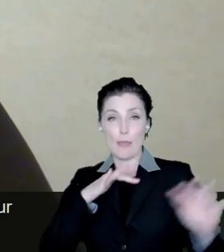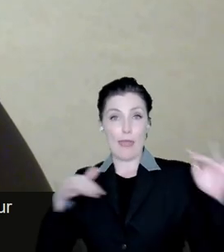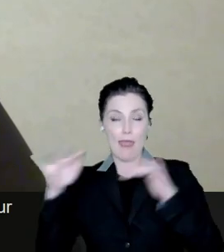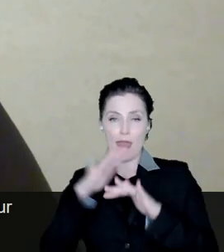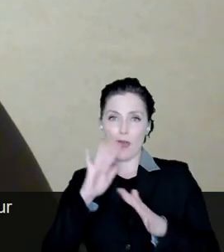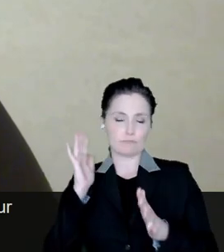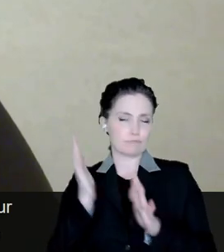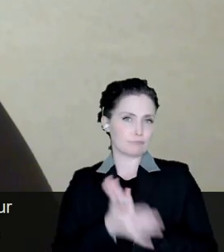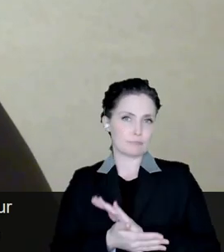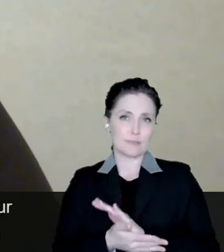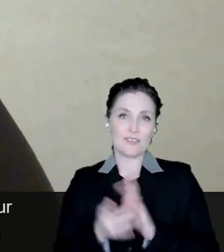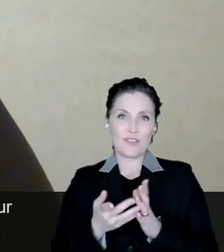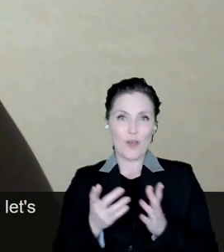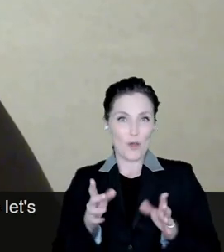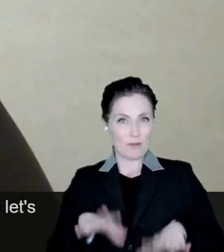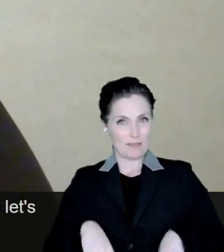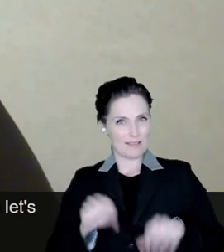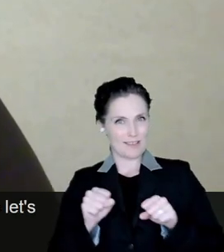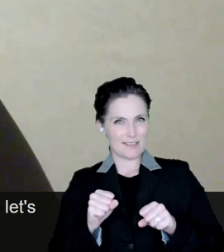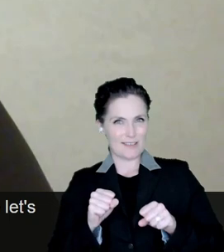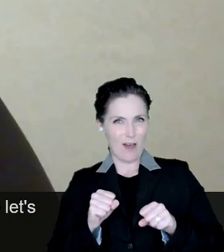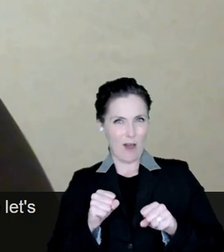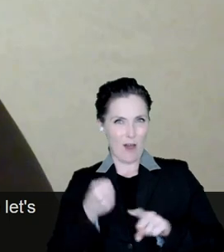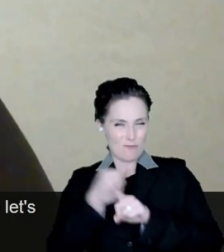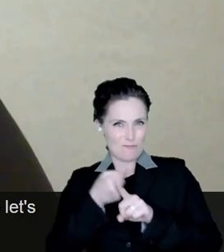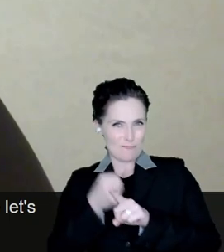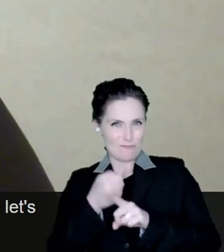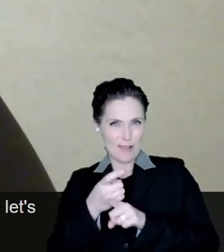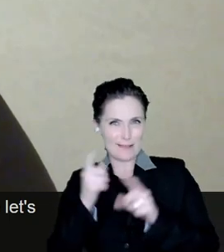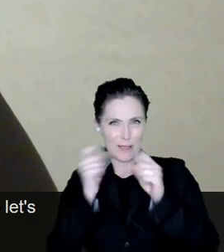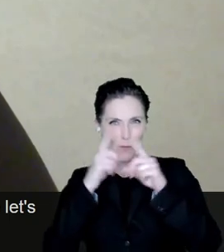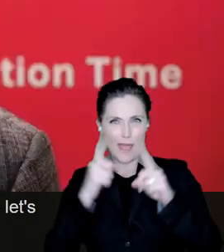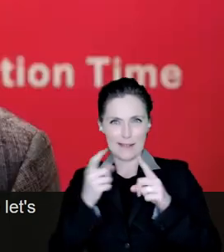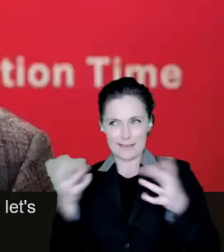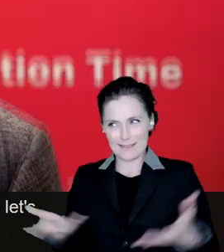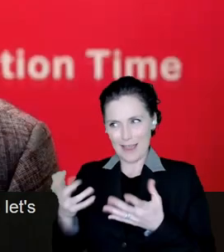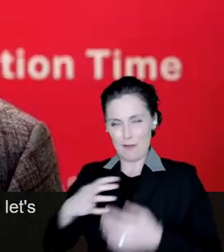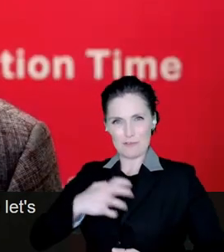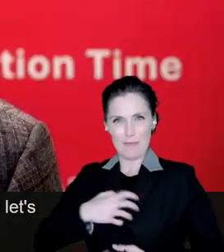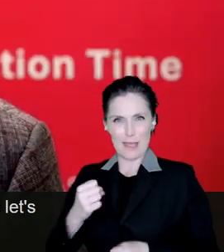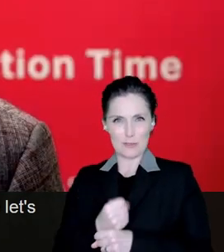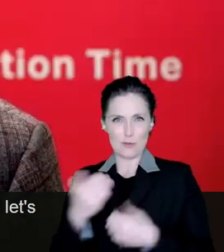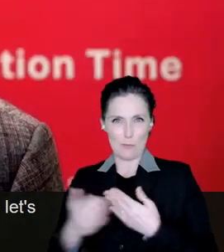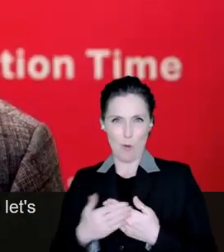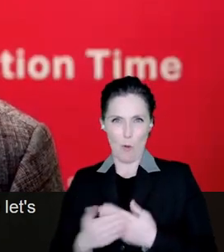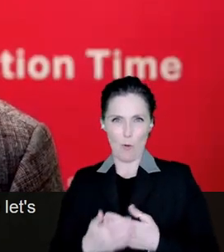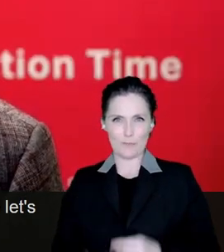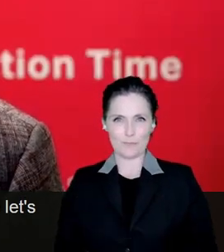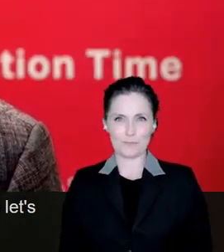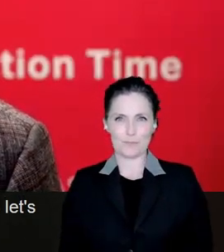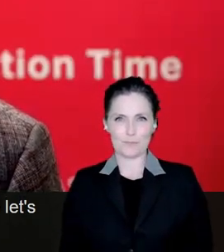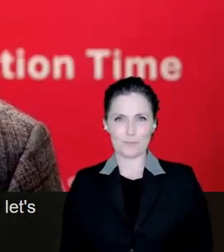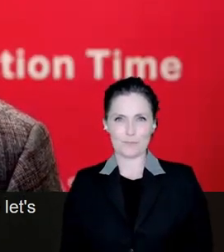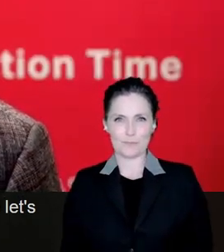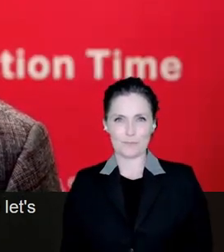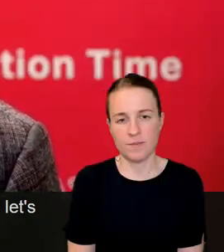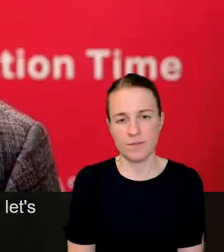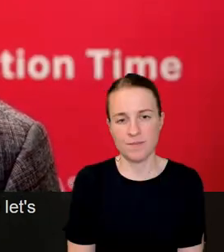raising awareness and let's push the mayor to do more in this area. Thank you. Assembly Member Best, if you could come